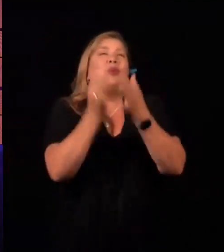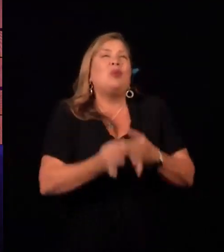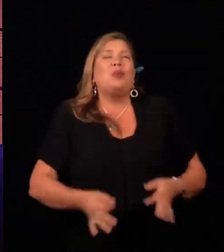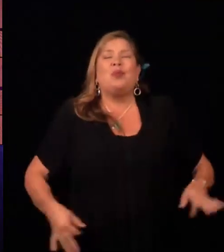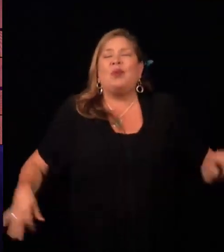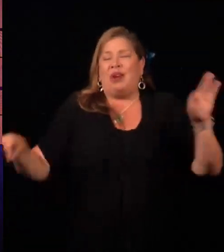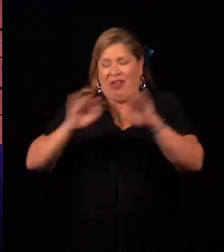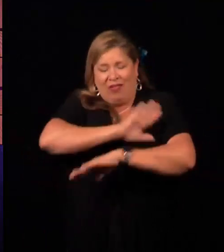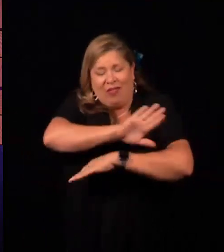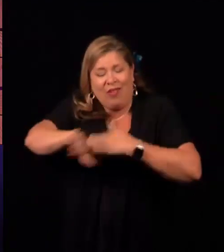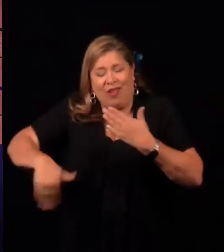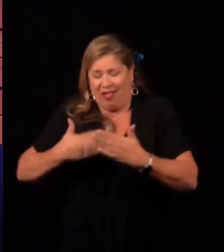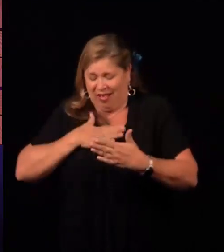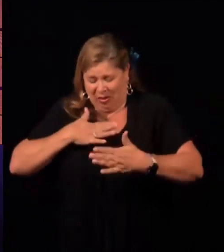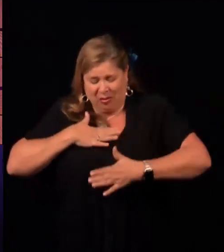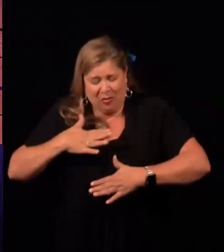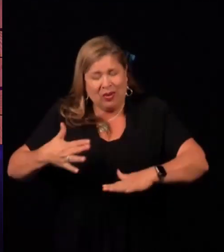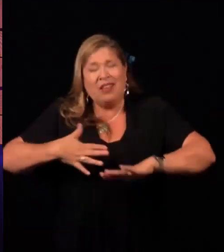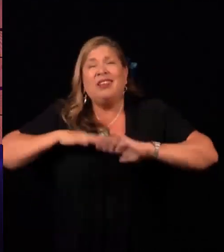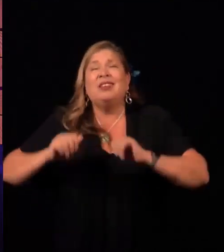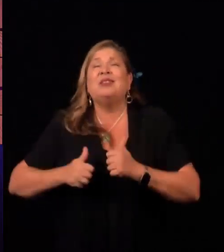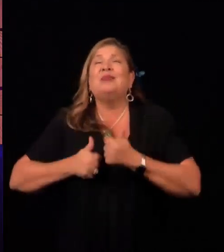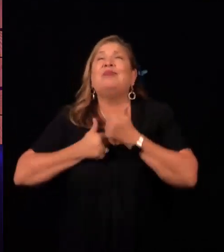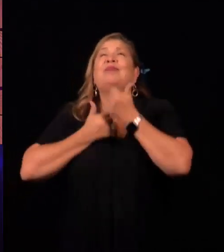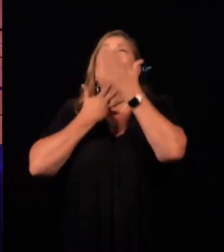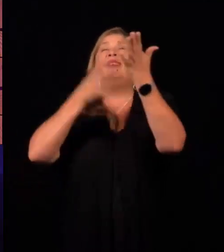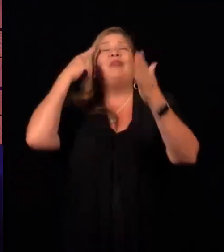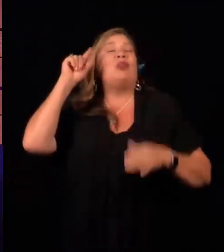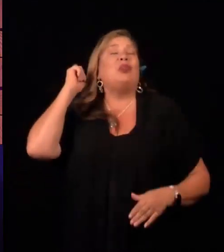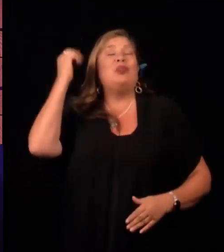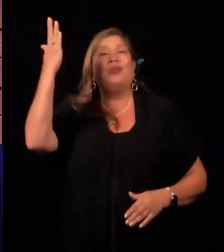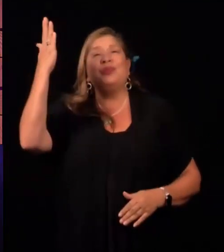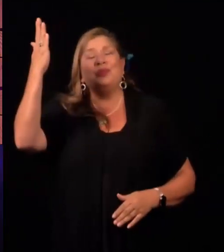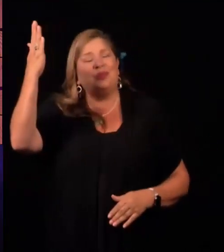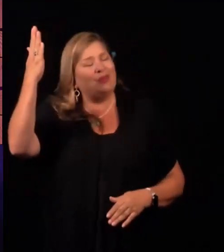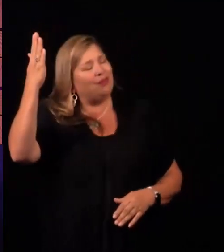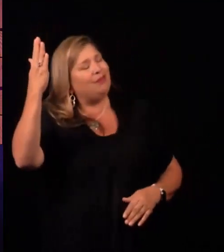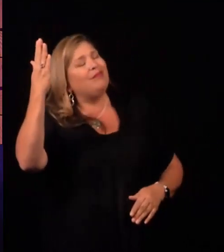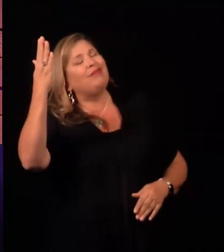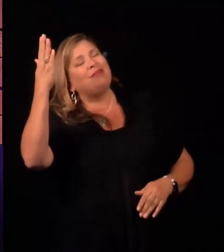Worthy of every breath we could ever breathe. We live for you.